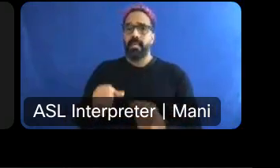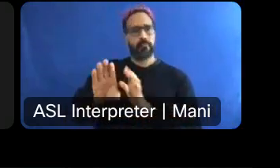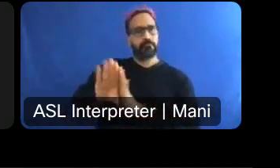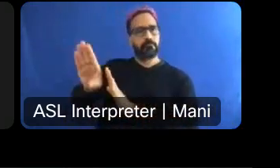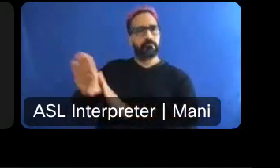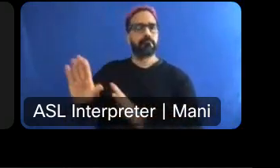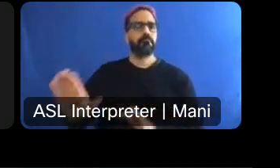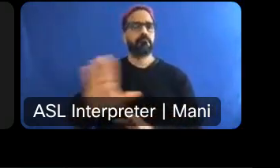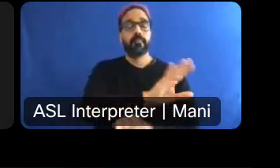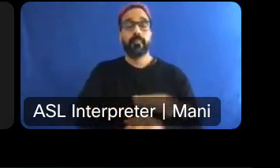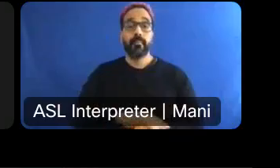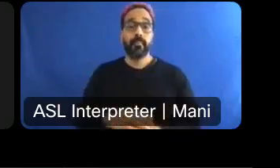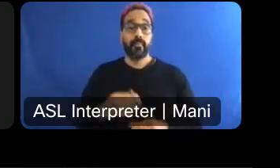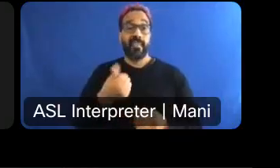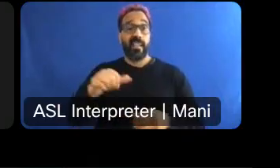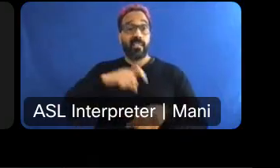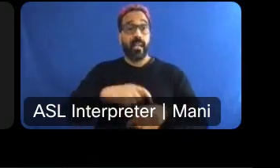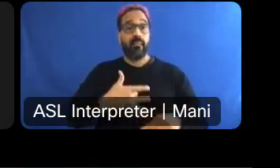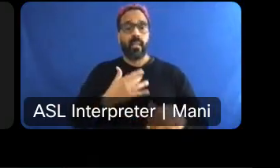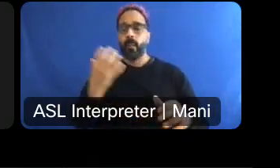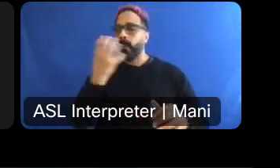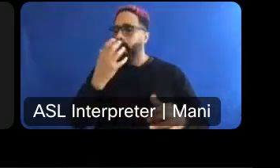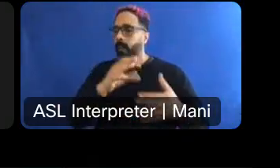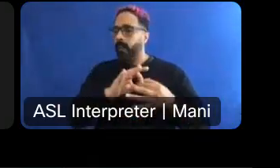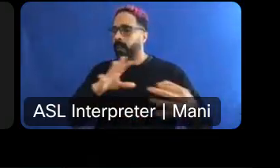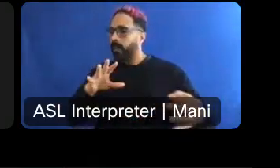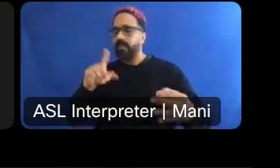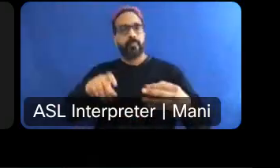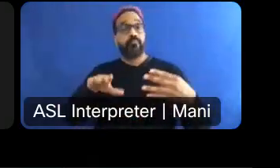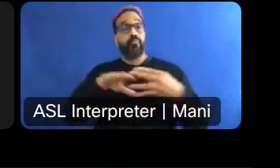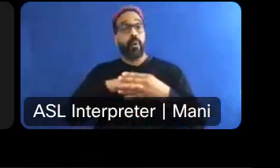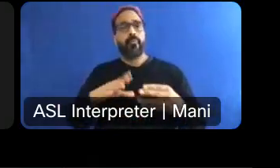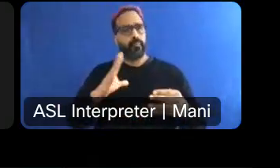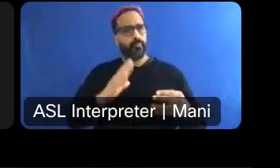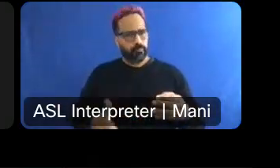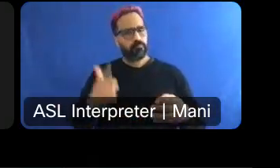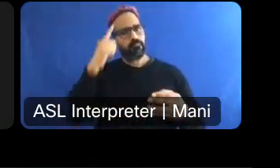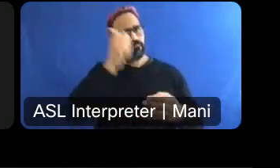encourage you to take care of yourself and return when you are ready.